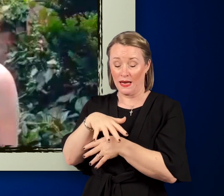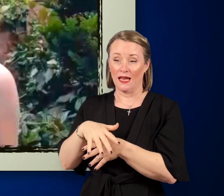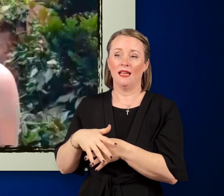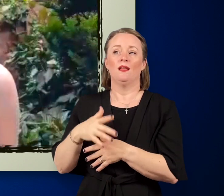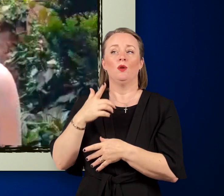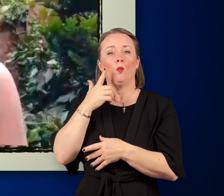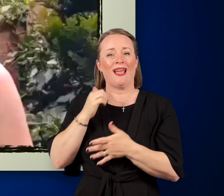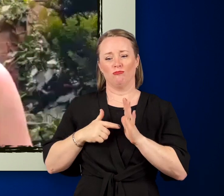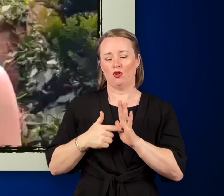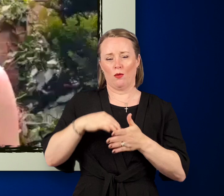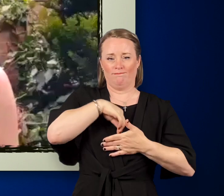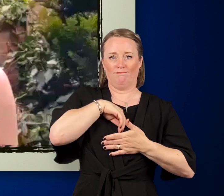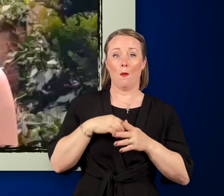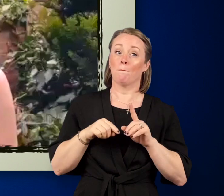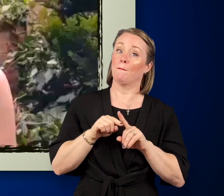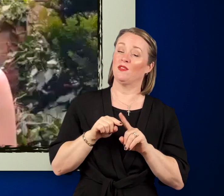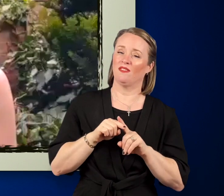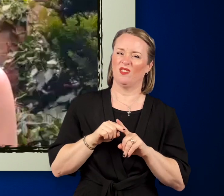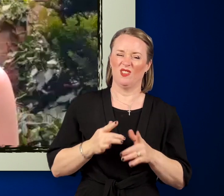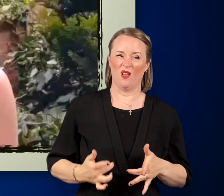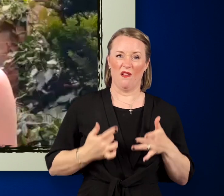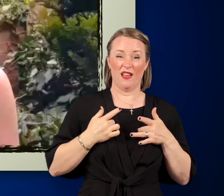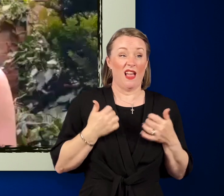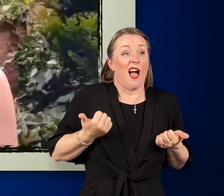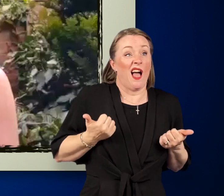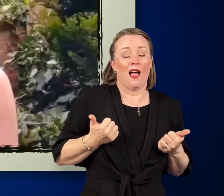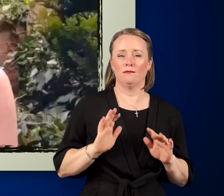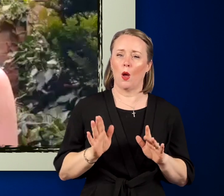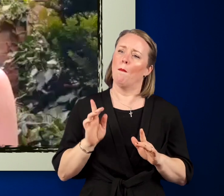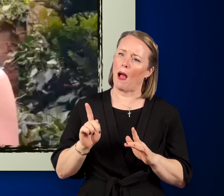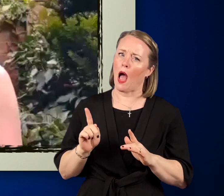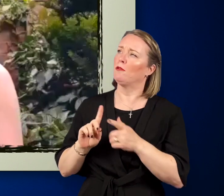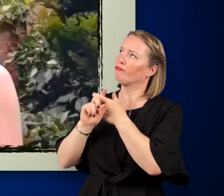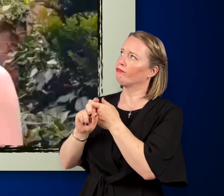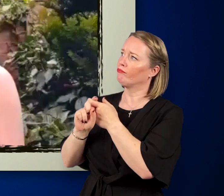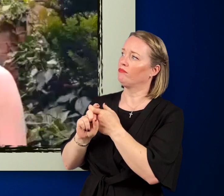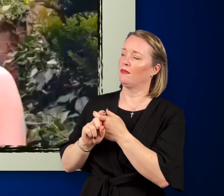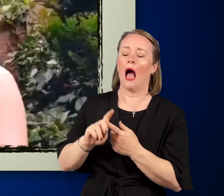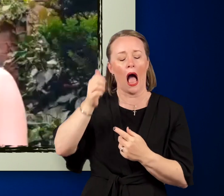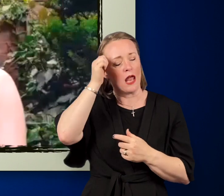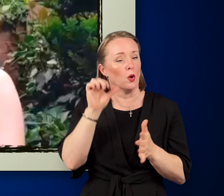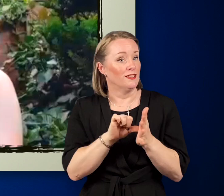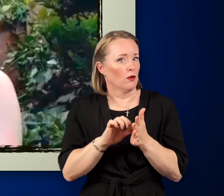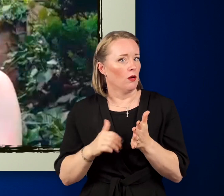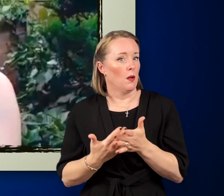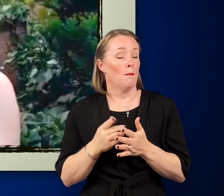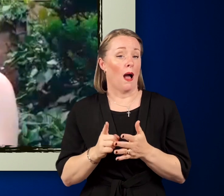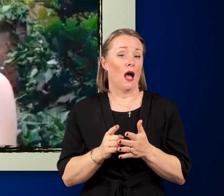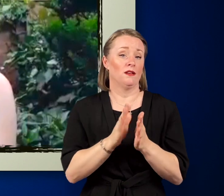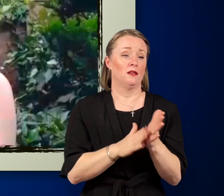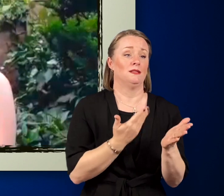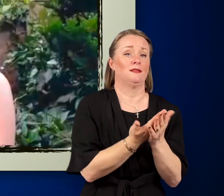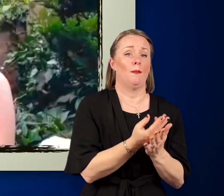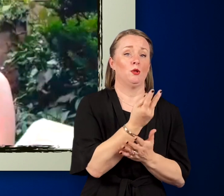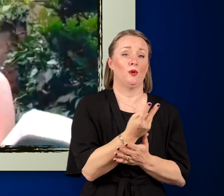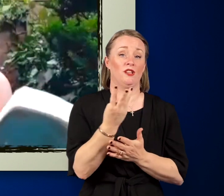in lockdown, even when we don't feel it. So I'm not saying it's easy. It's been very difficult at times. But Psalm 23 also